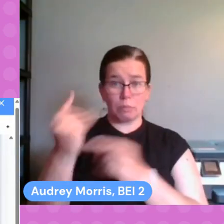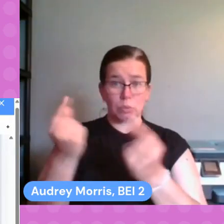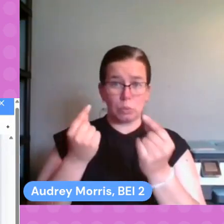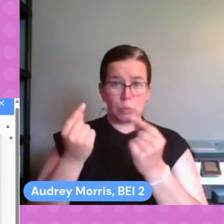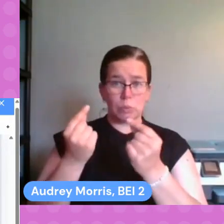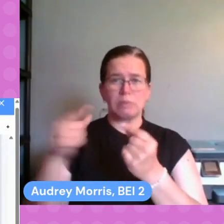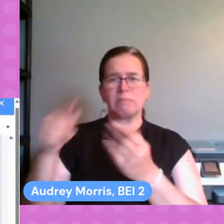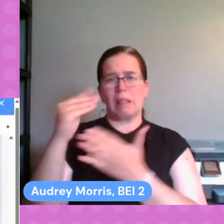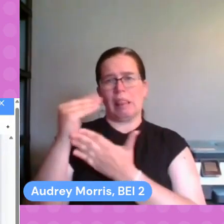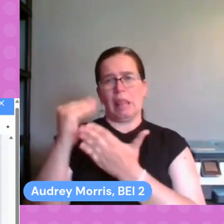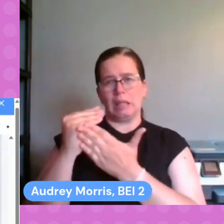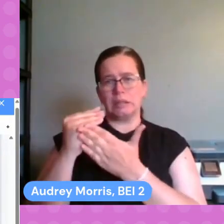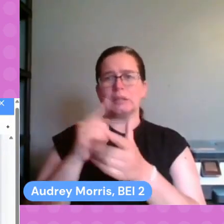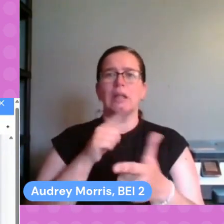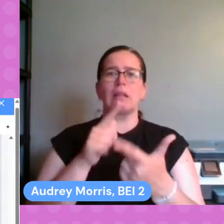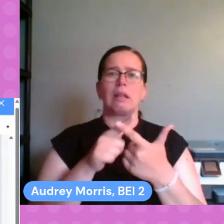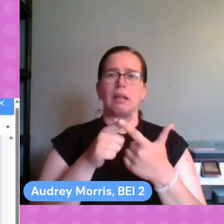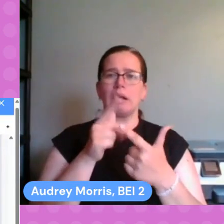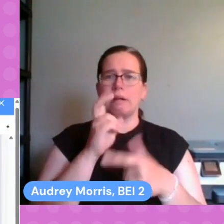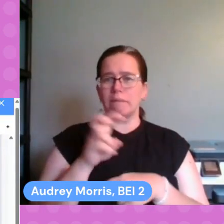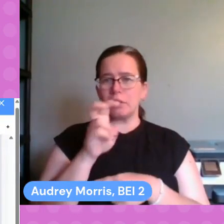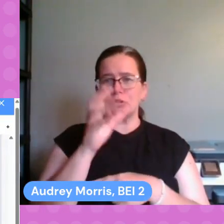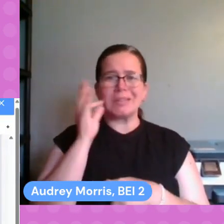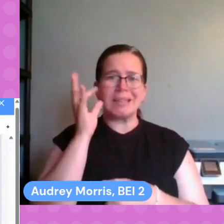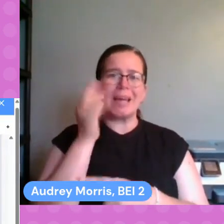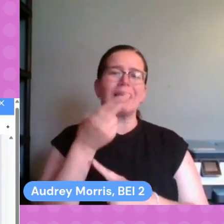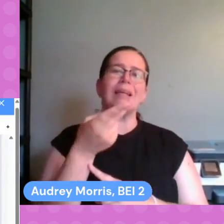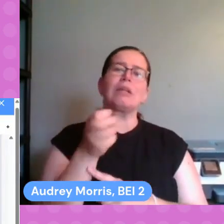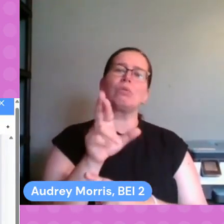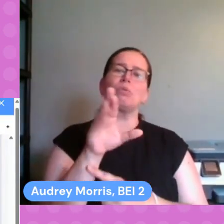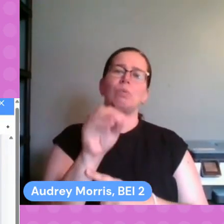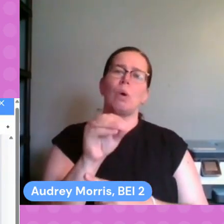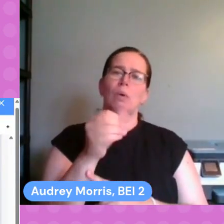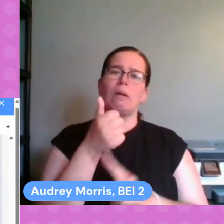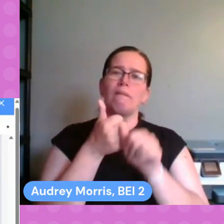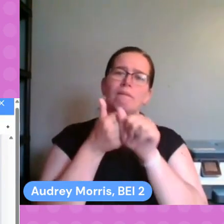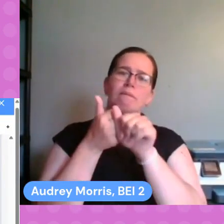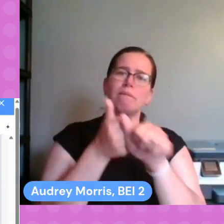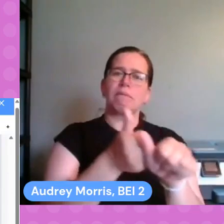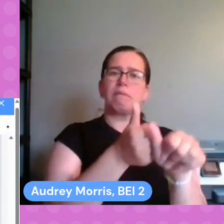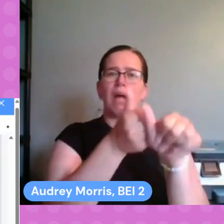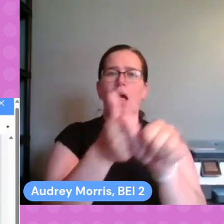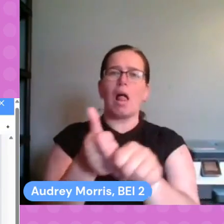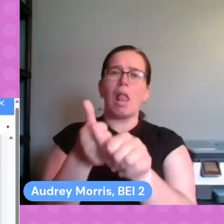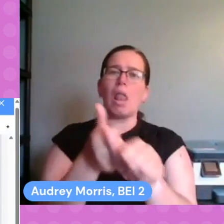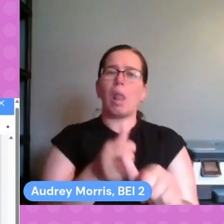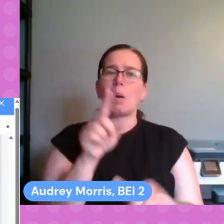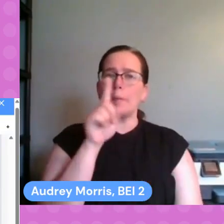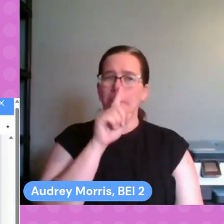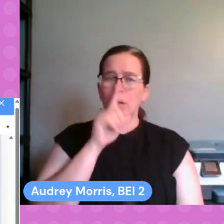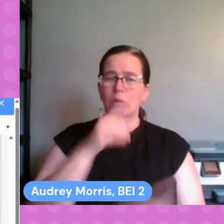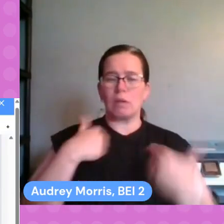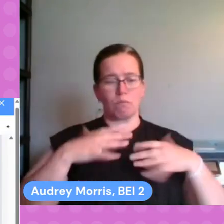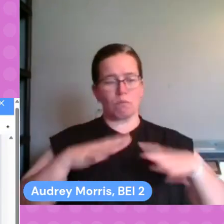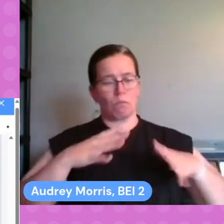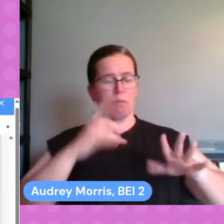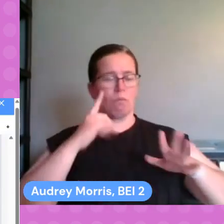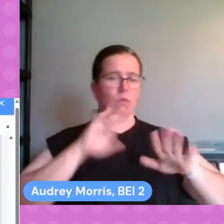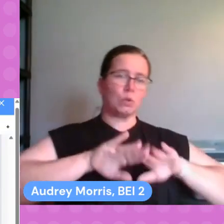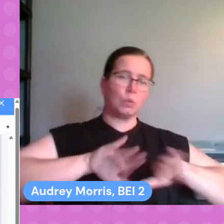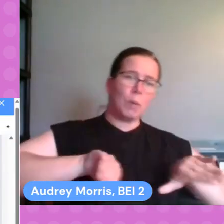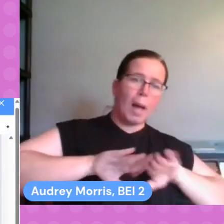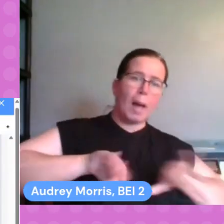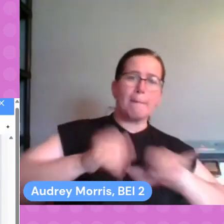of them. Venture Cat. This is your hero. It's so cool how it follows your mouse and has different outfits for swimming, playing baseball, and exploring a